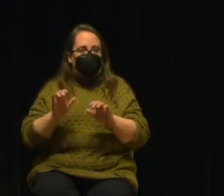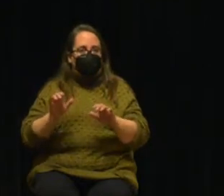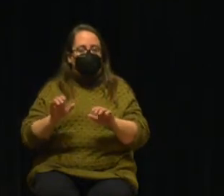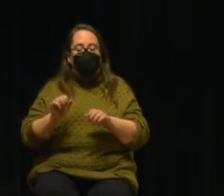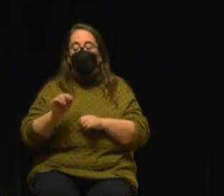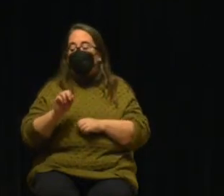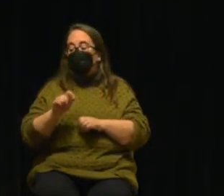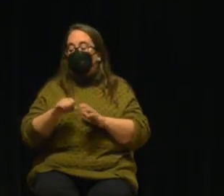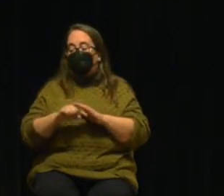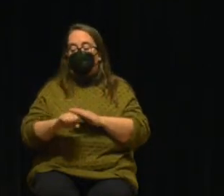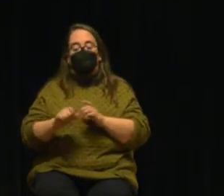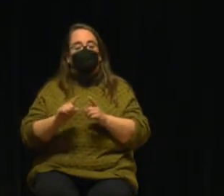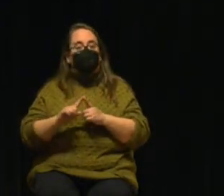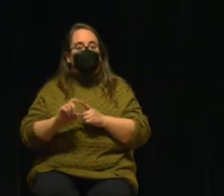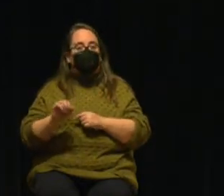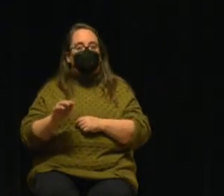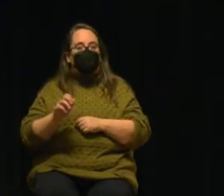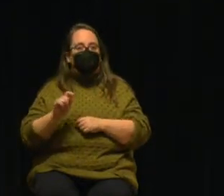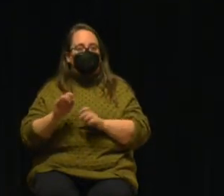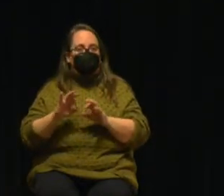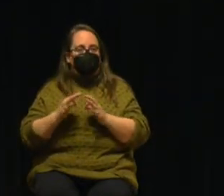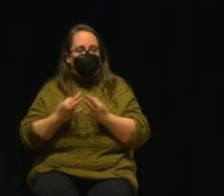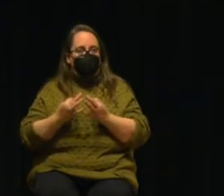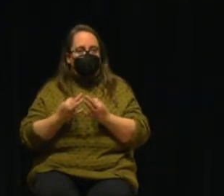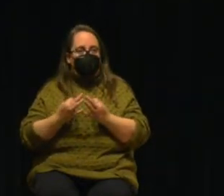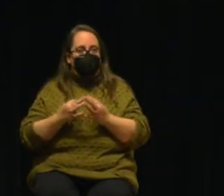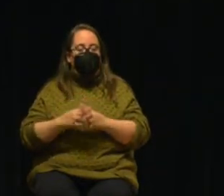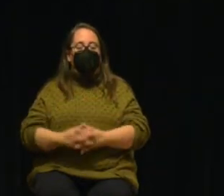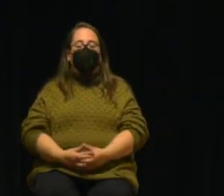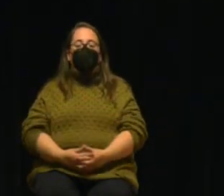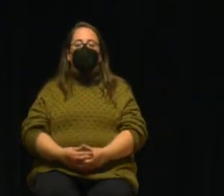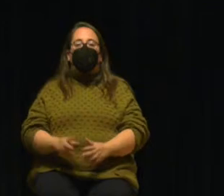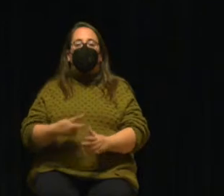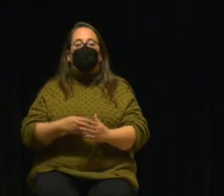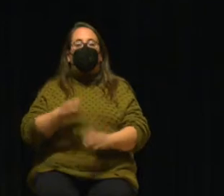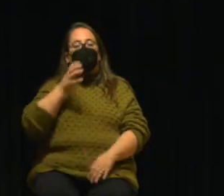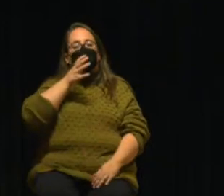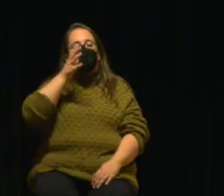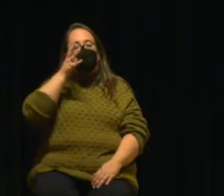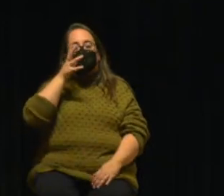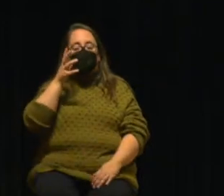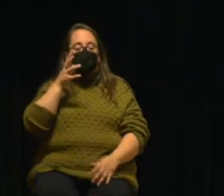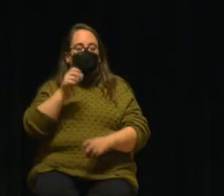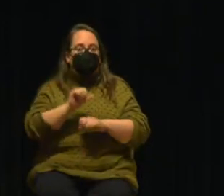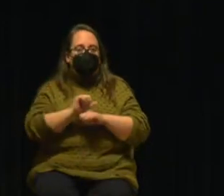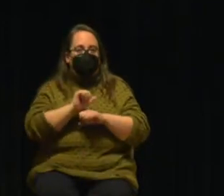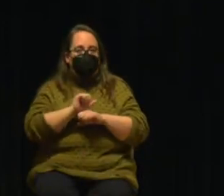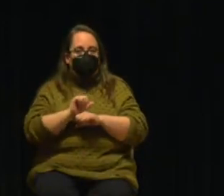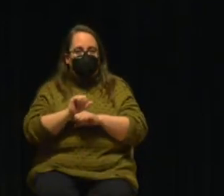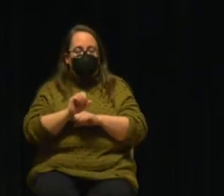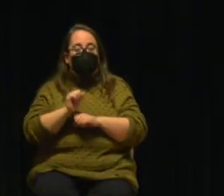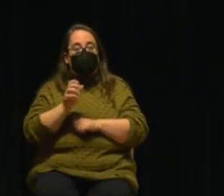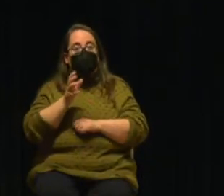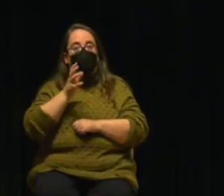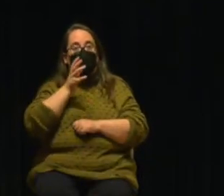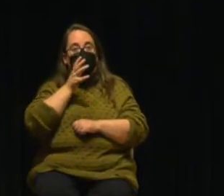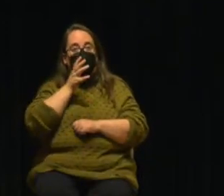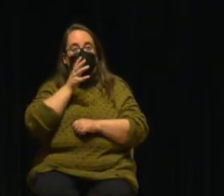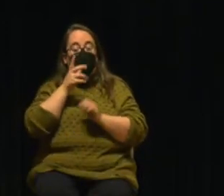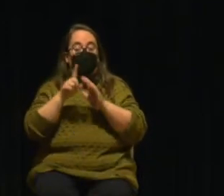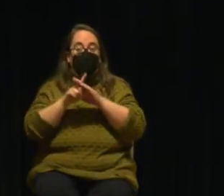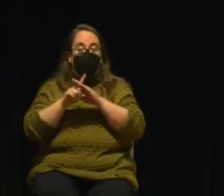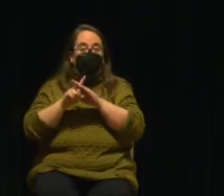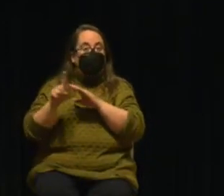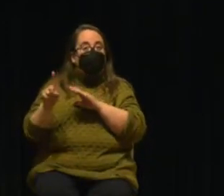Still was born into an abolitionist family. Both of his parents had been enslaved. His mother was, in fact, a fugitive